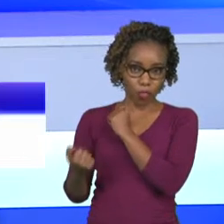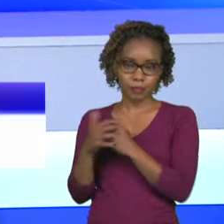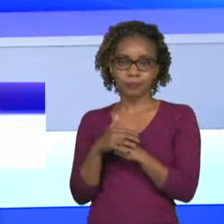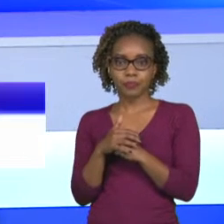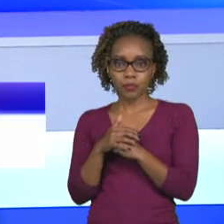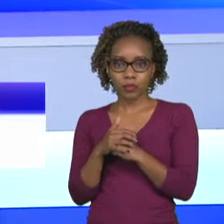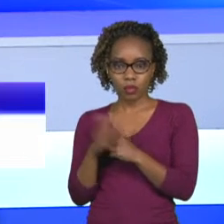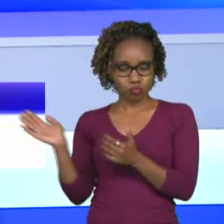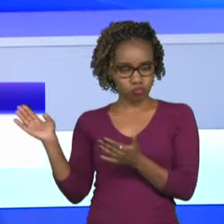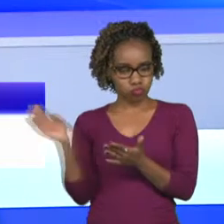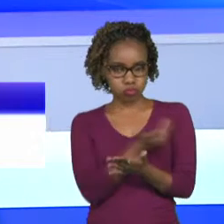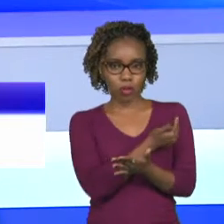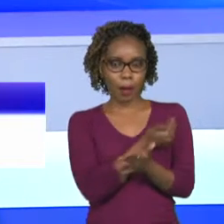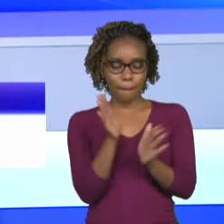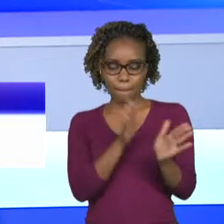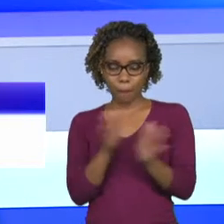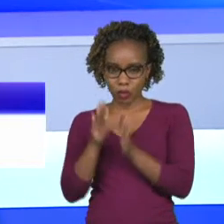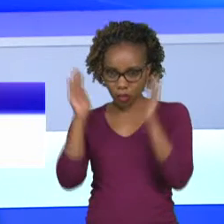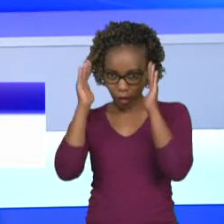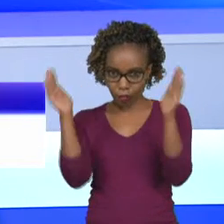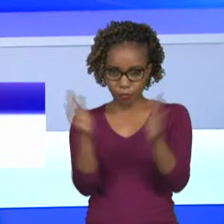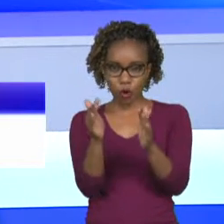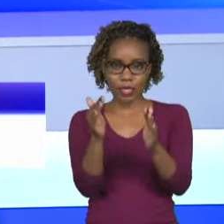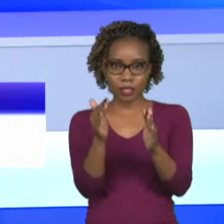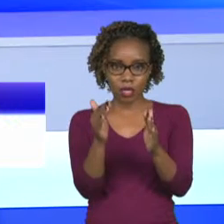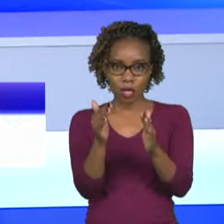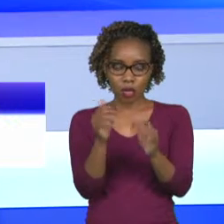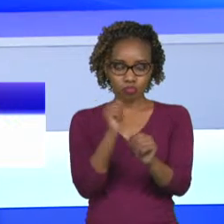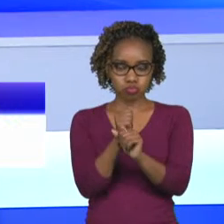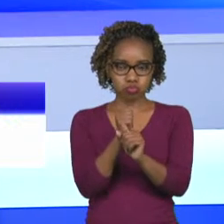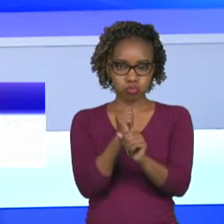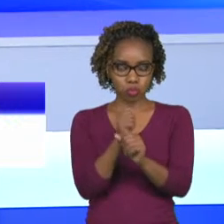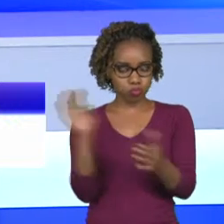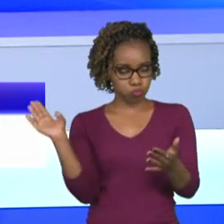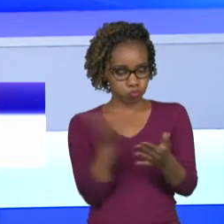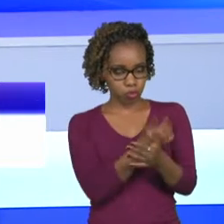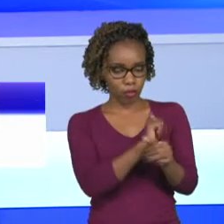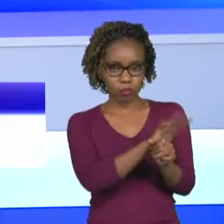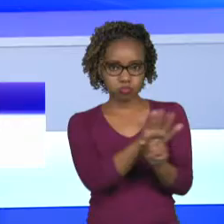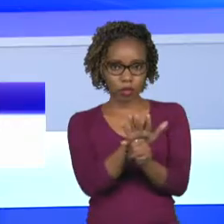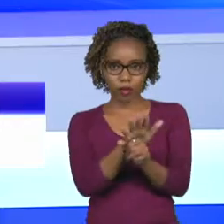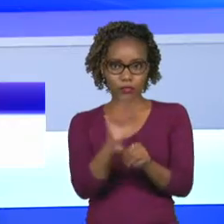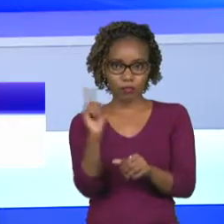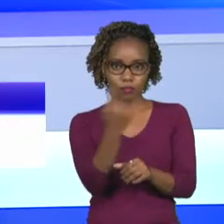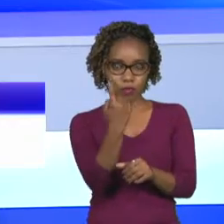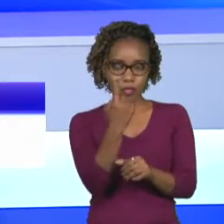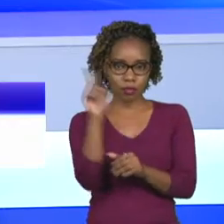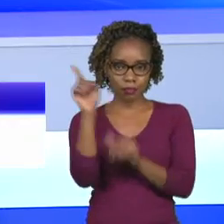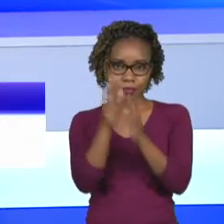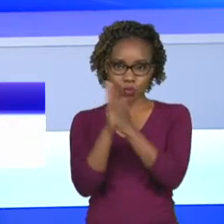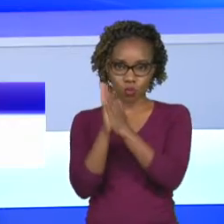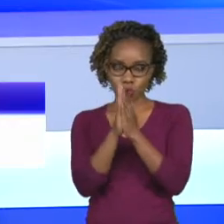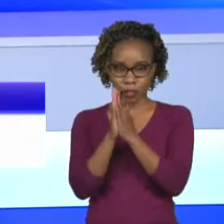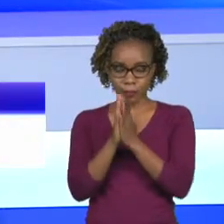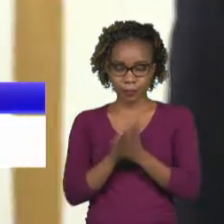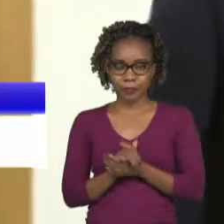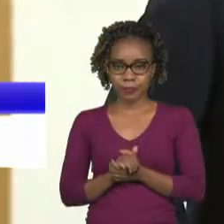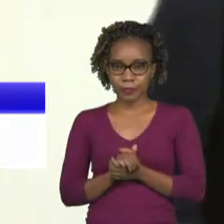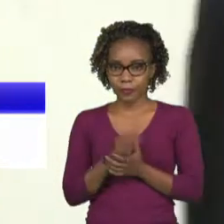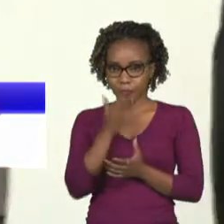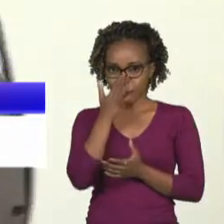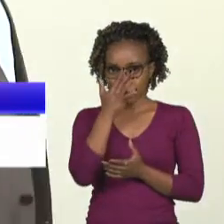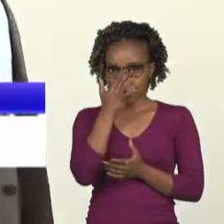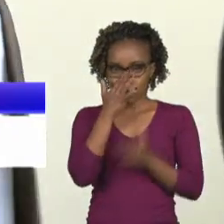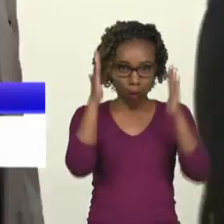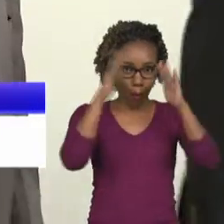call off the process and instead focus on fighting COVID-19 that is ravaging the country, Andrew Kero explains.